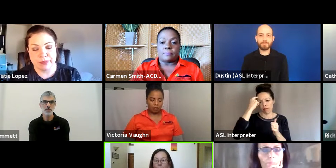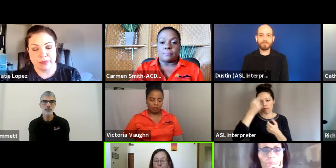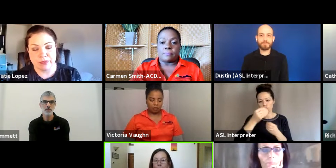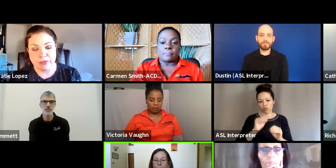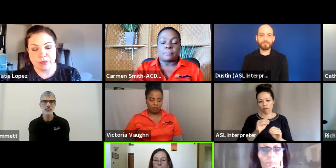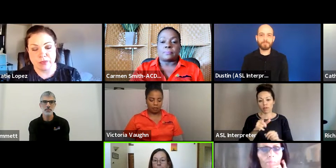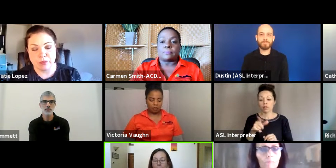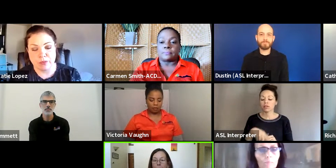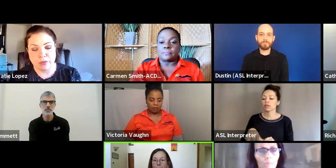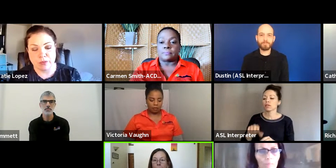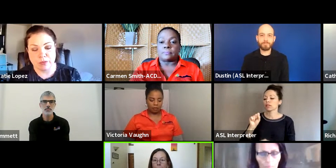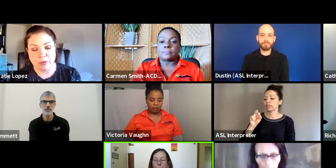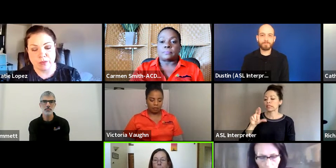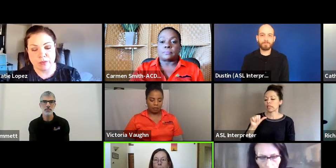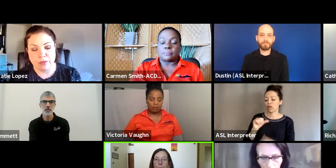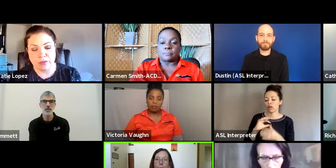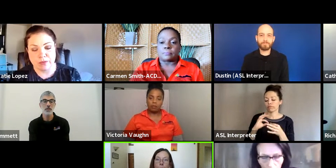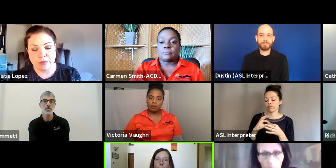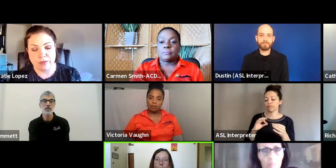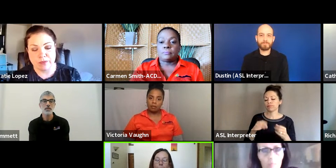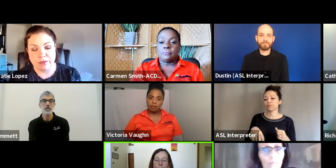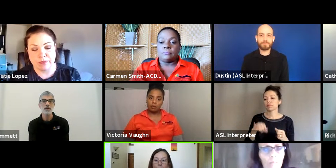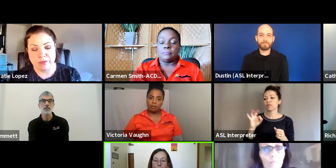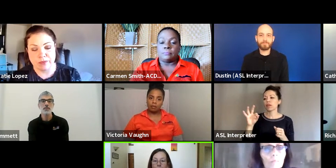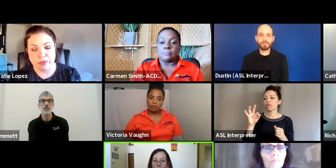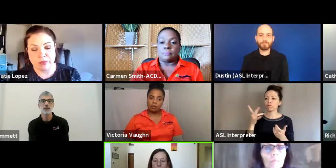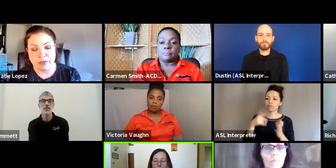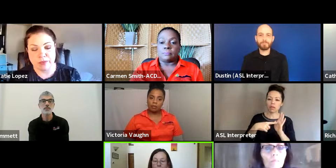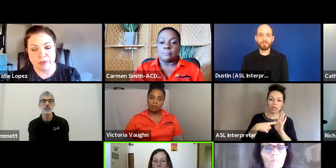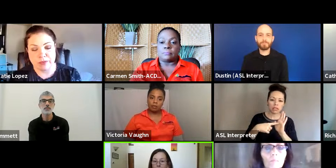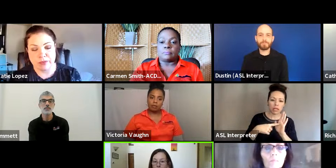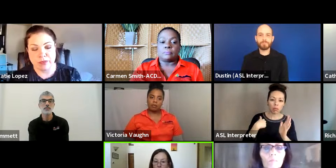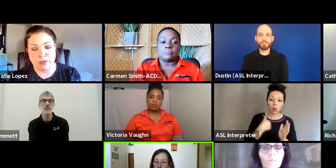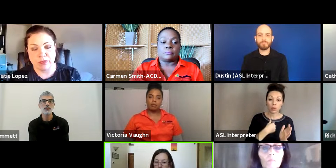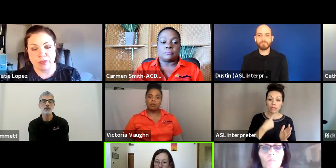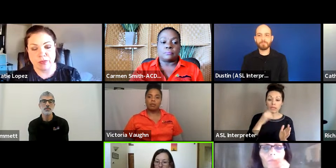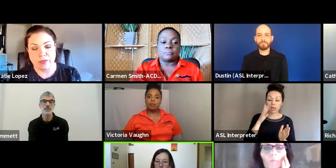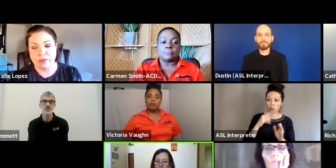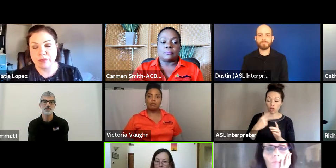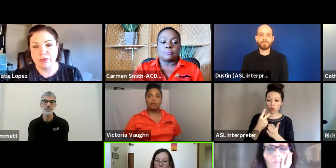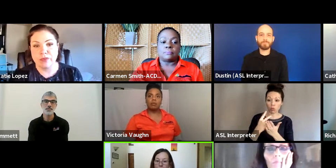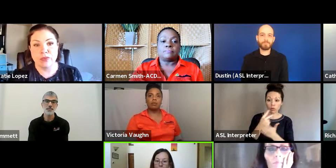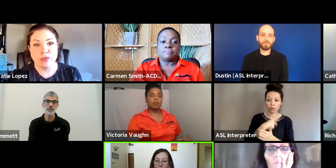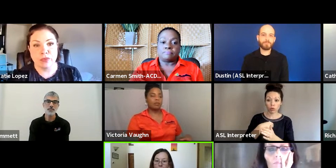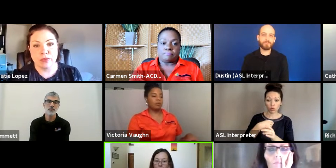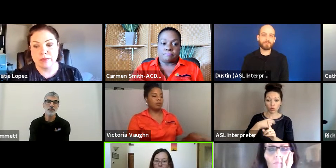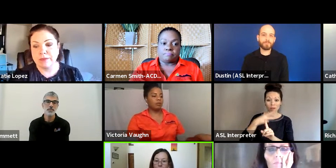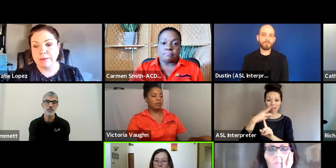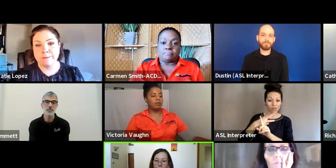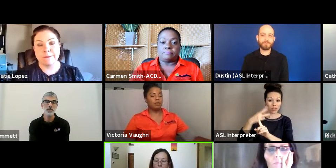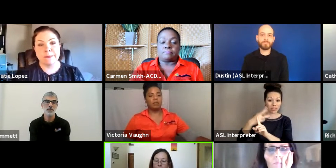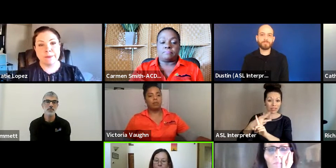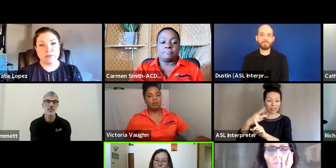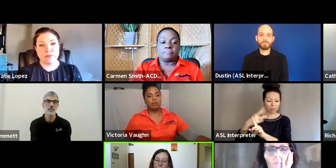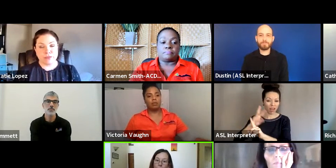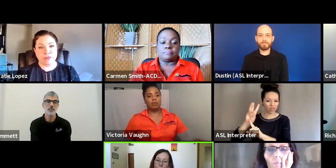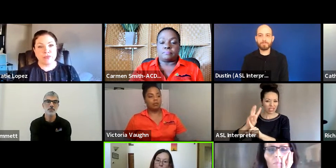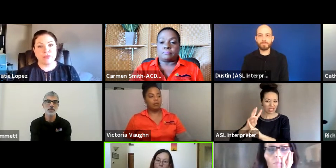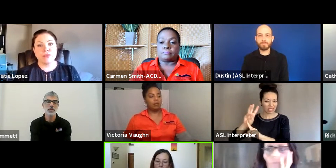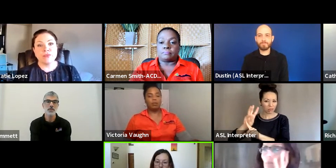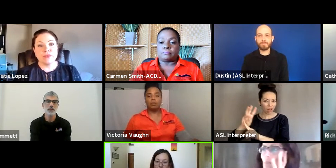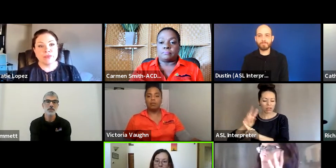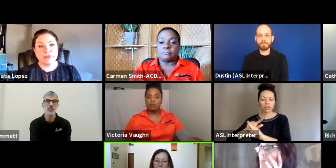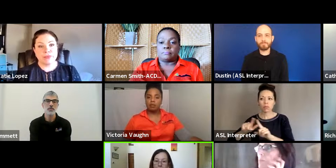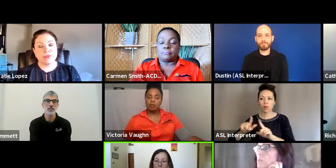So for example, if we said we would review it every 6 months, but individuals